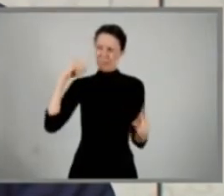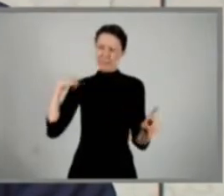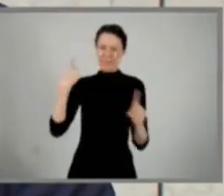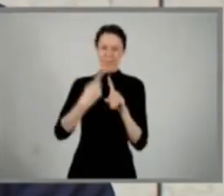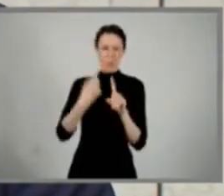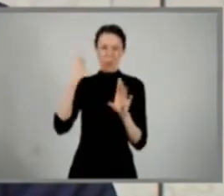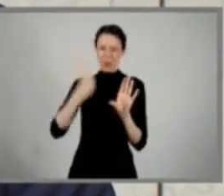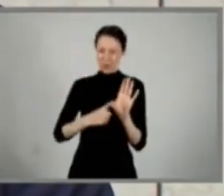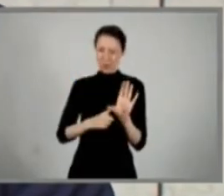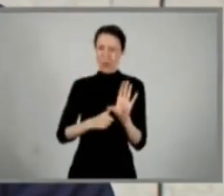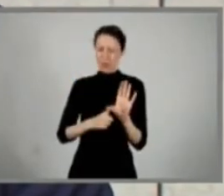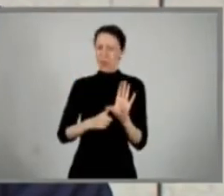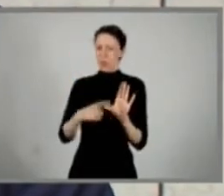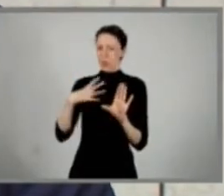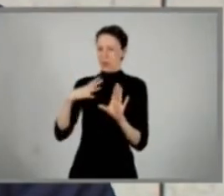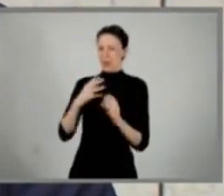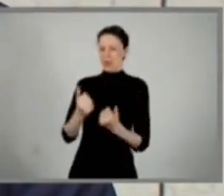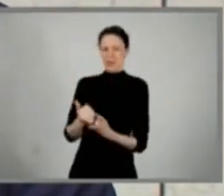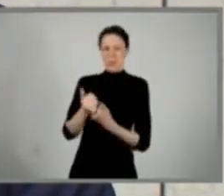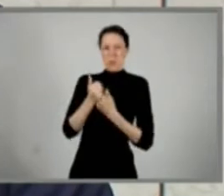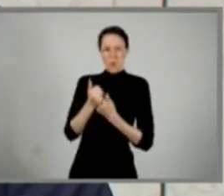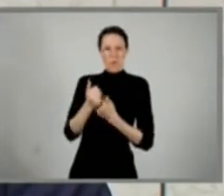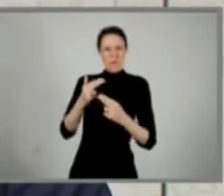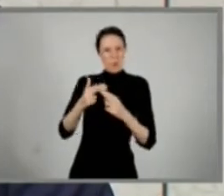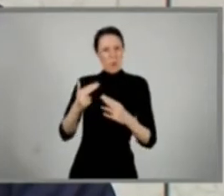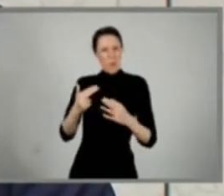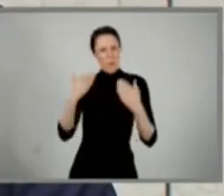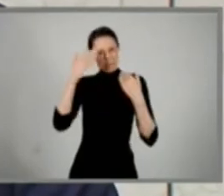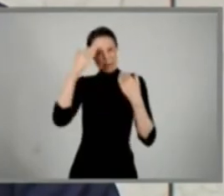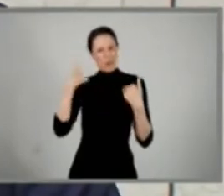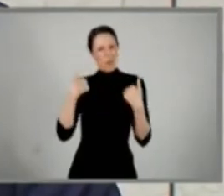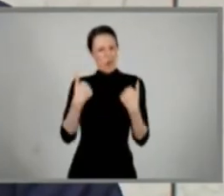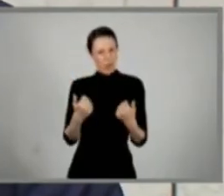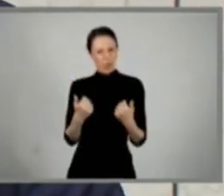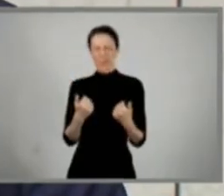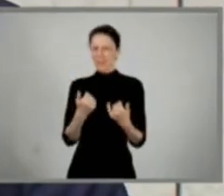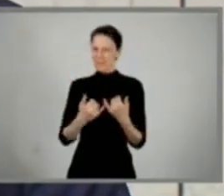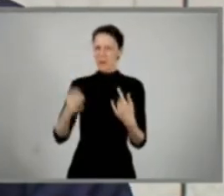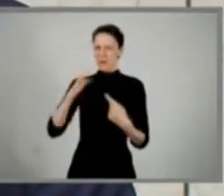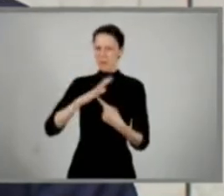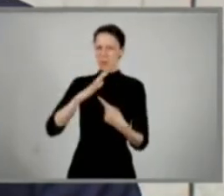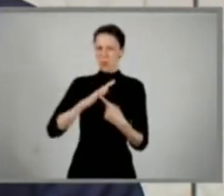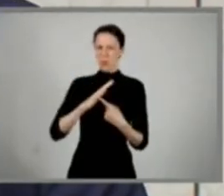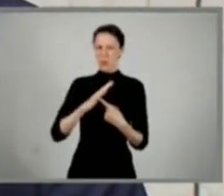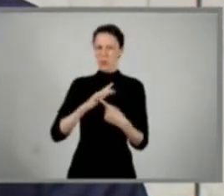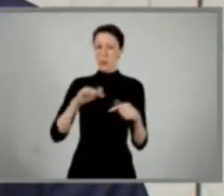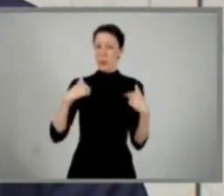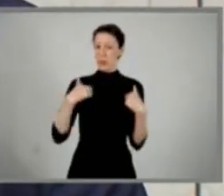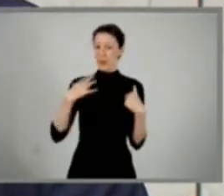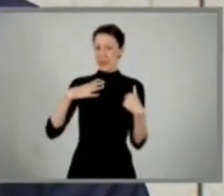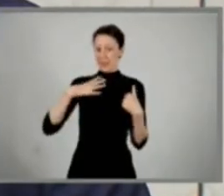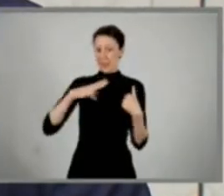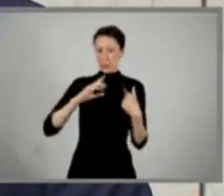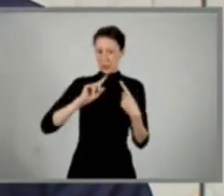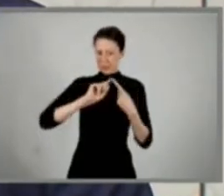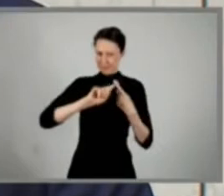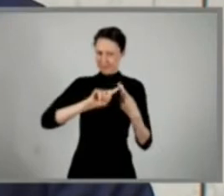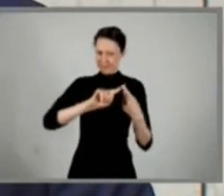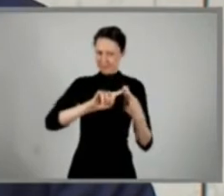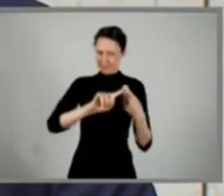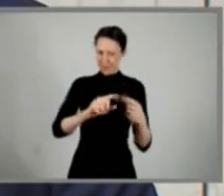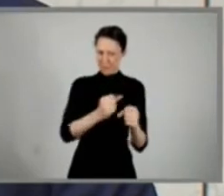and territory level and at a Commonwealth level, at unprecedented levels, then it really is about how we maintain our effective